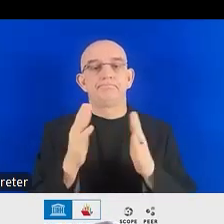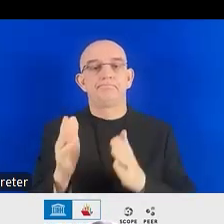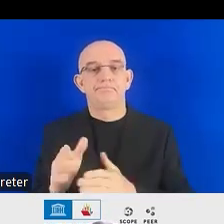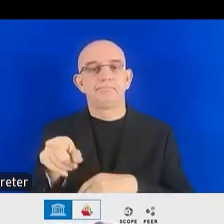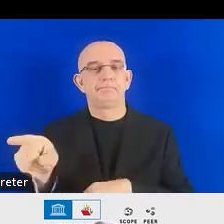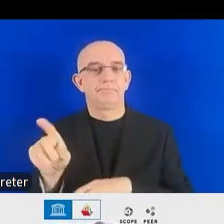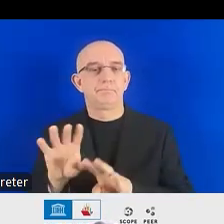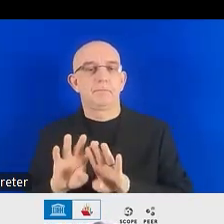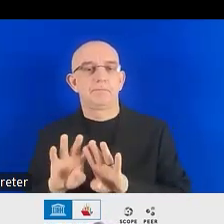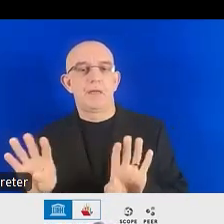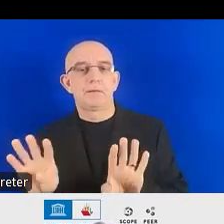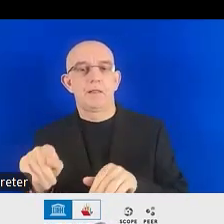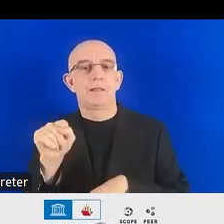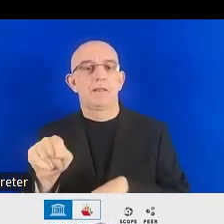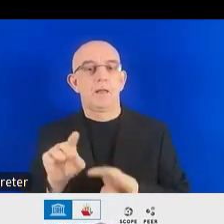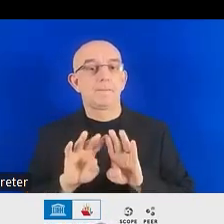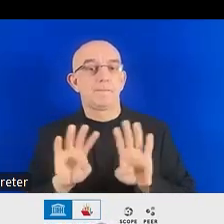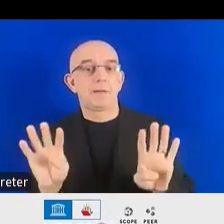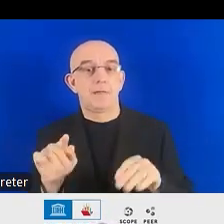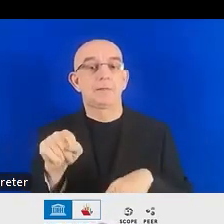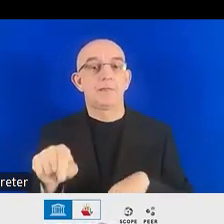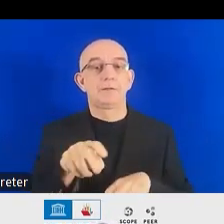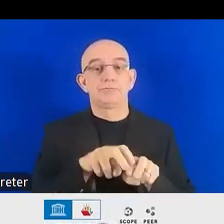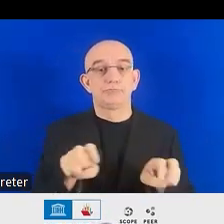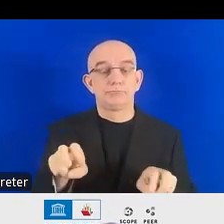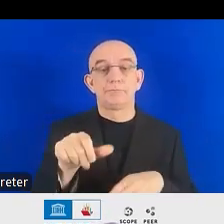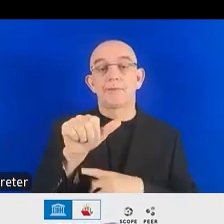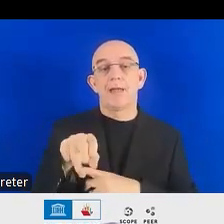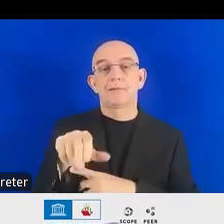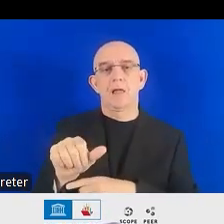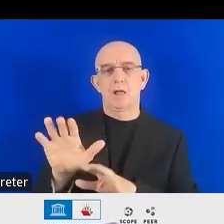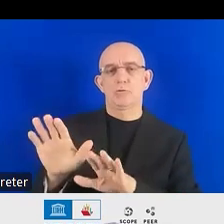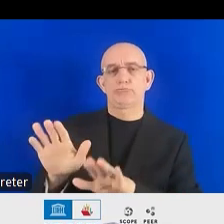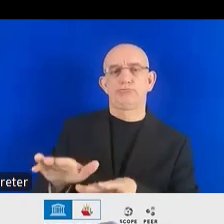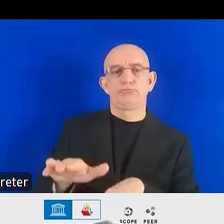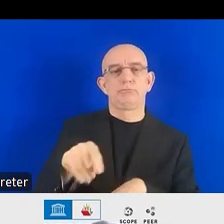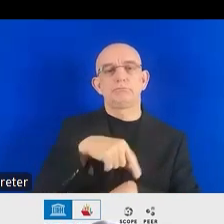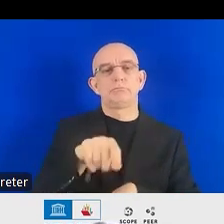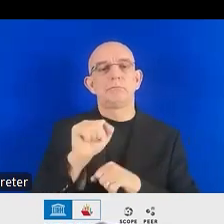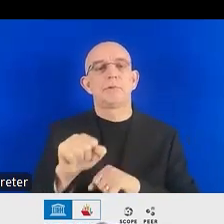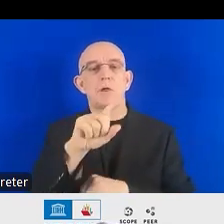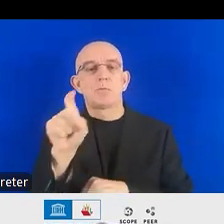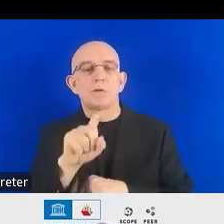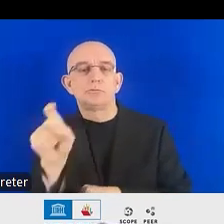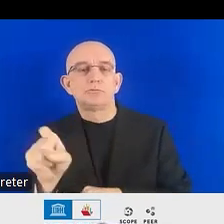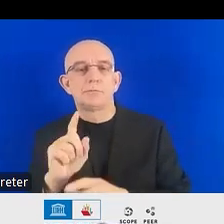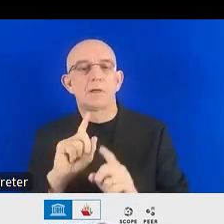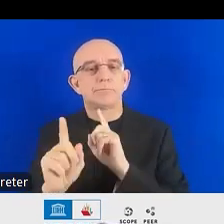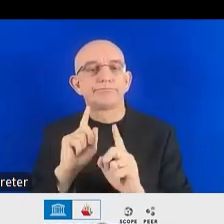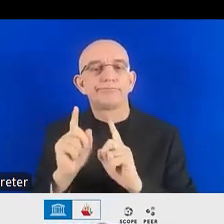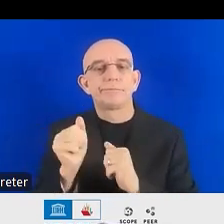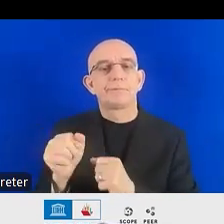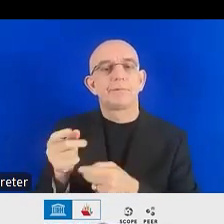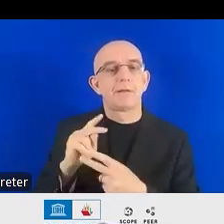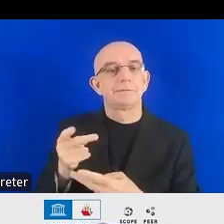please use the Q&A box and we'll get to you at the end. Right, so we are now moving